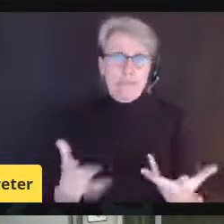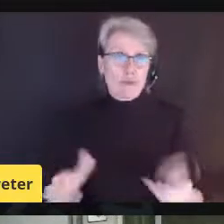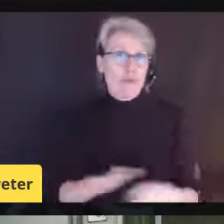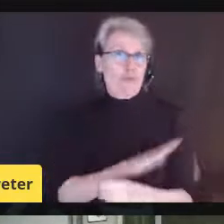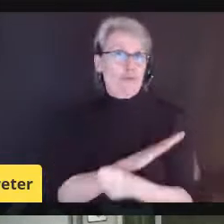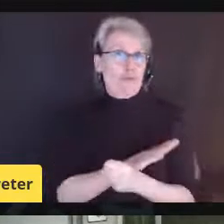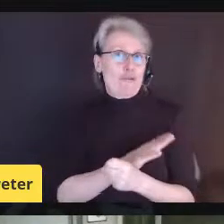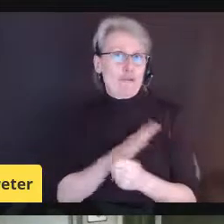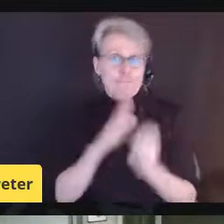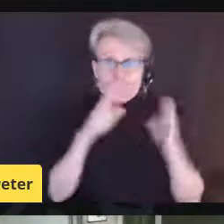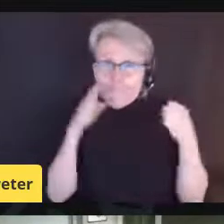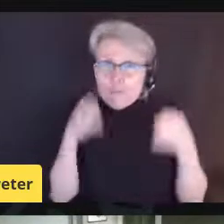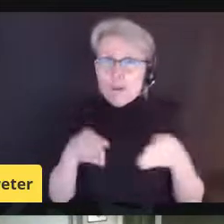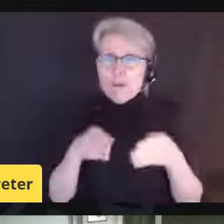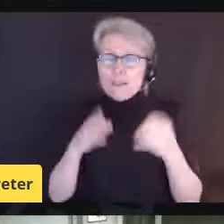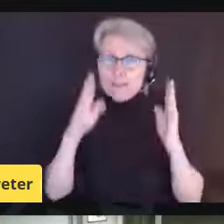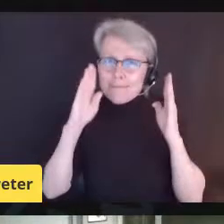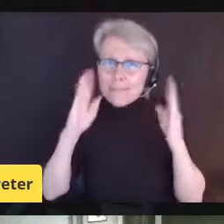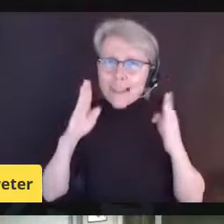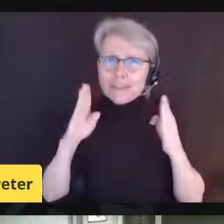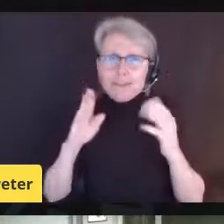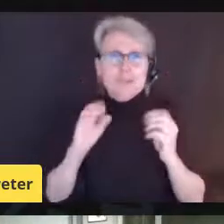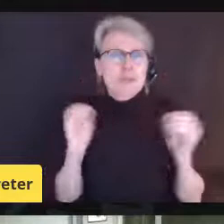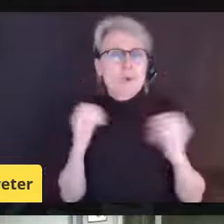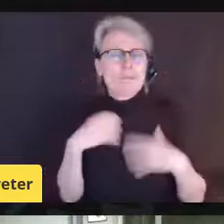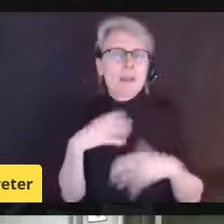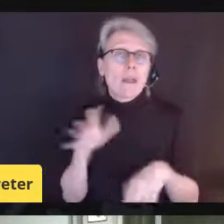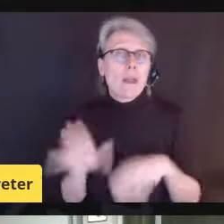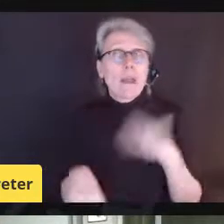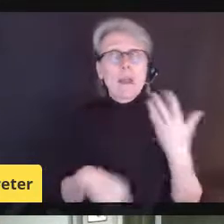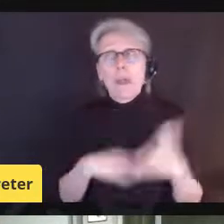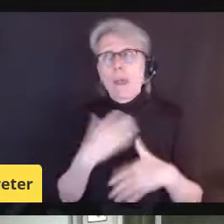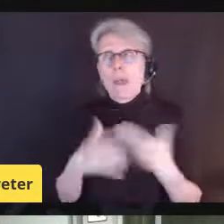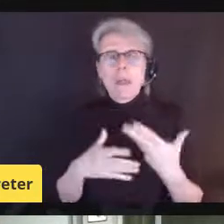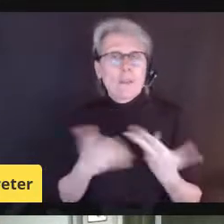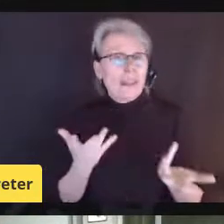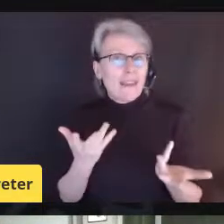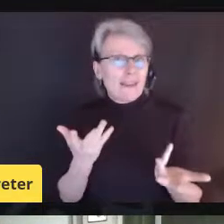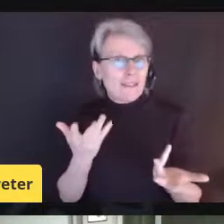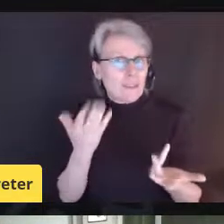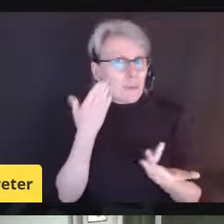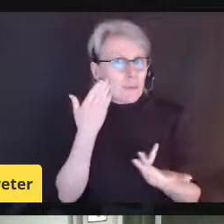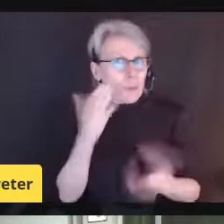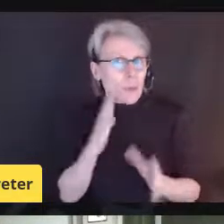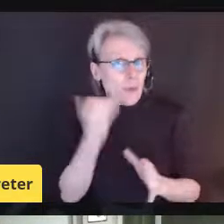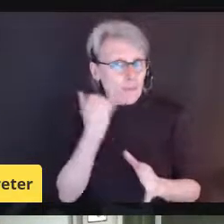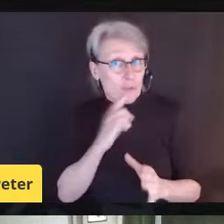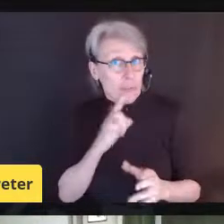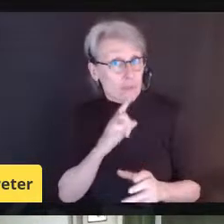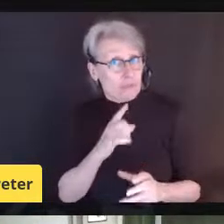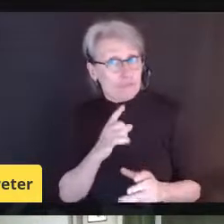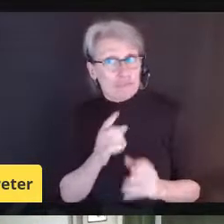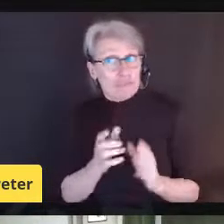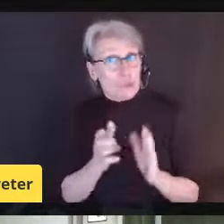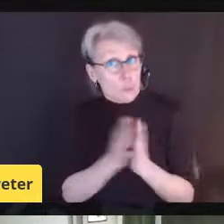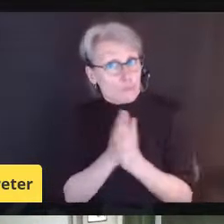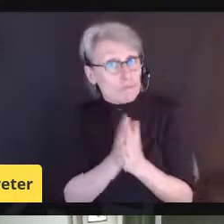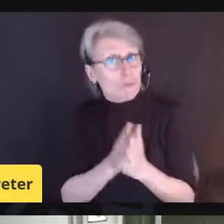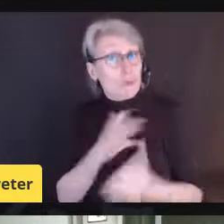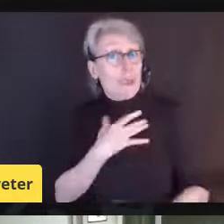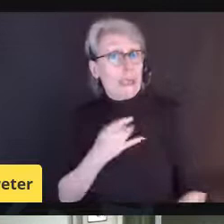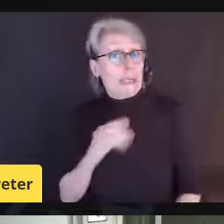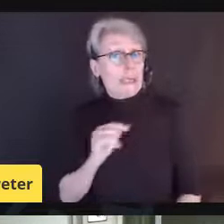hold back, because then you'll never really know if you gave it an honest try. So, go for it.